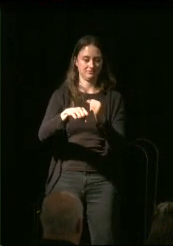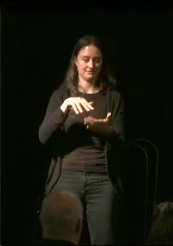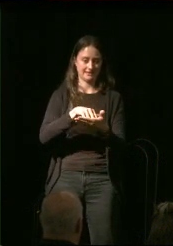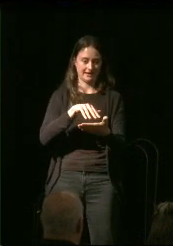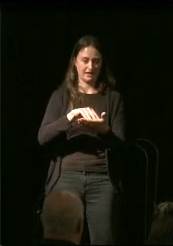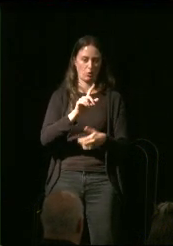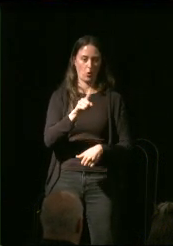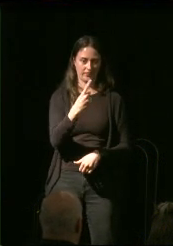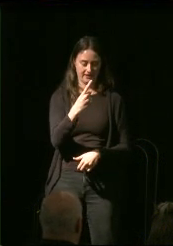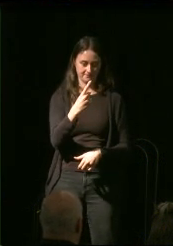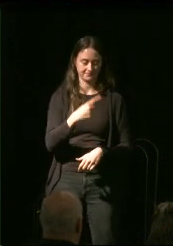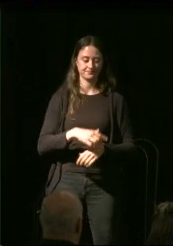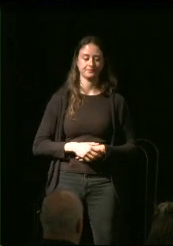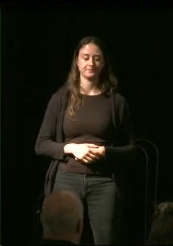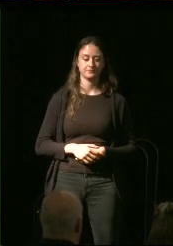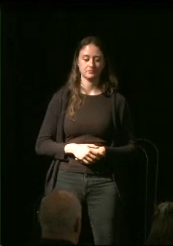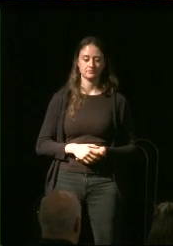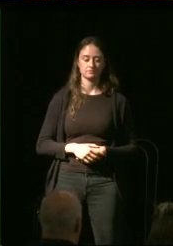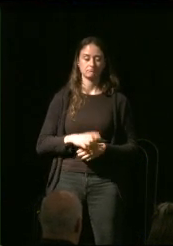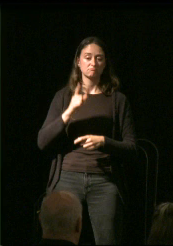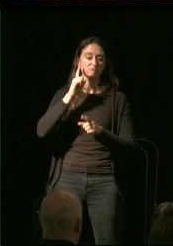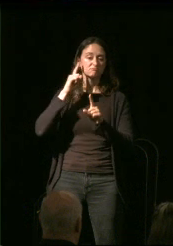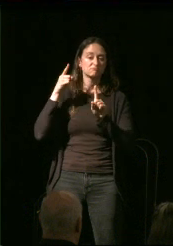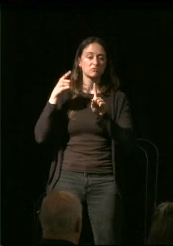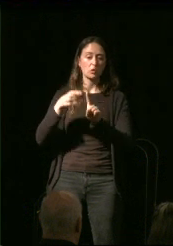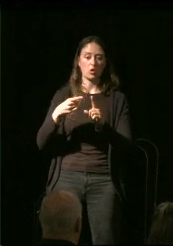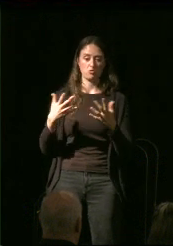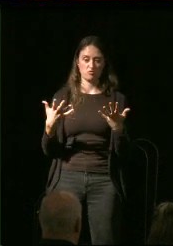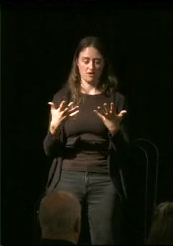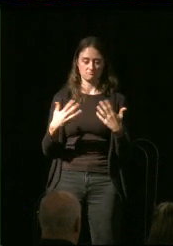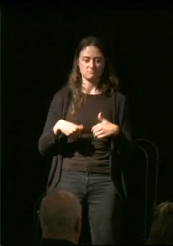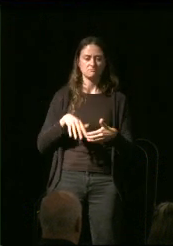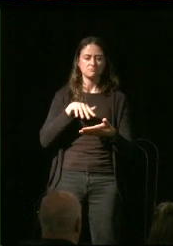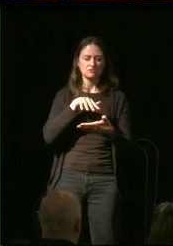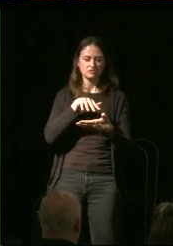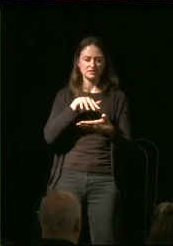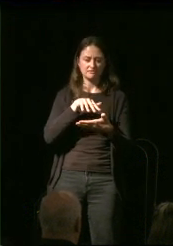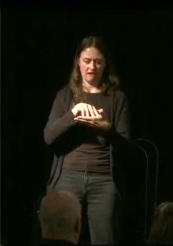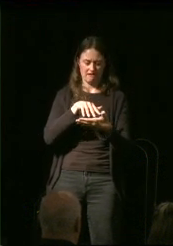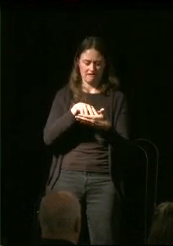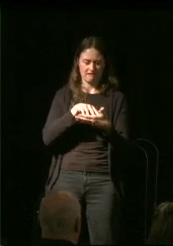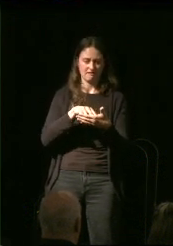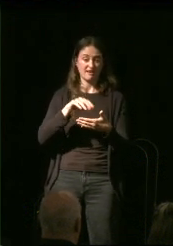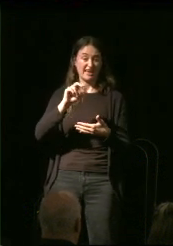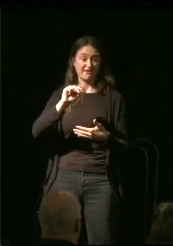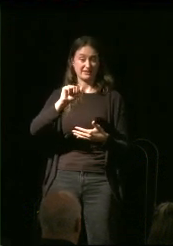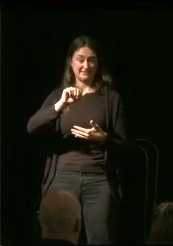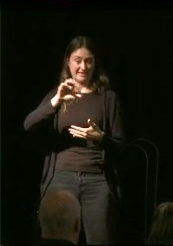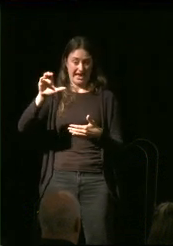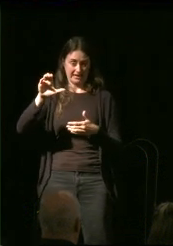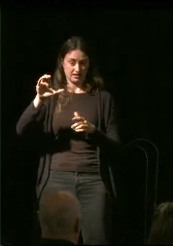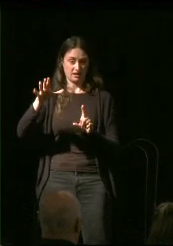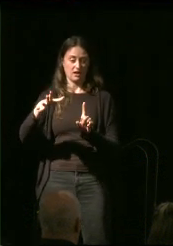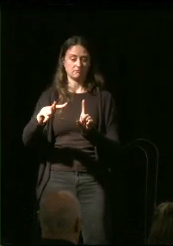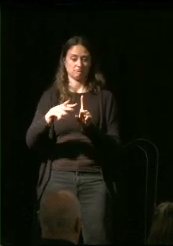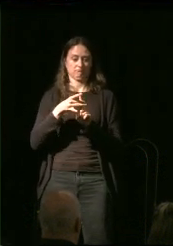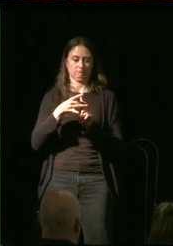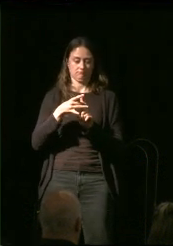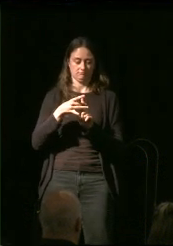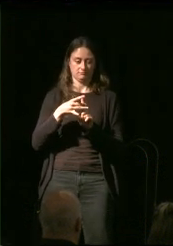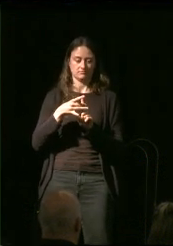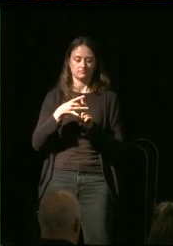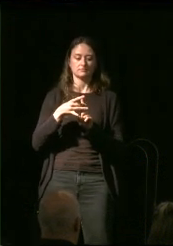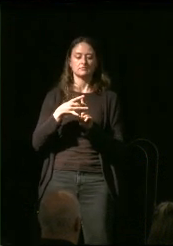to test the long-term effects of N-acetylcysteine, or NAC, which is a strong antioxidant that may slow